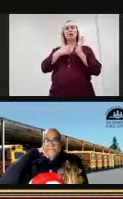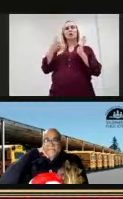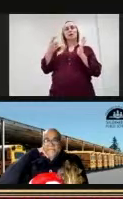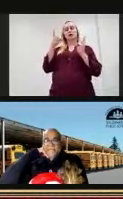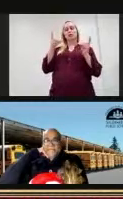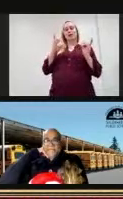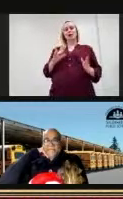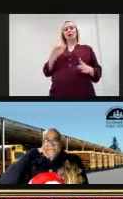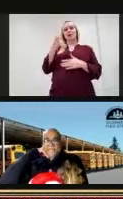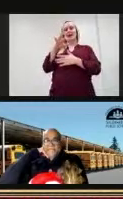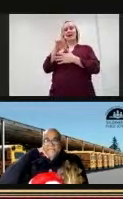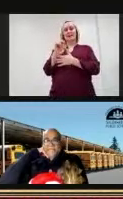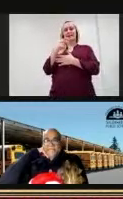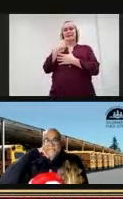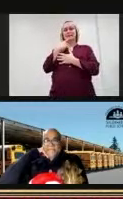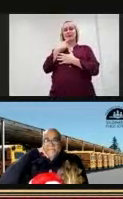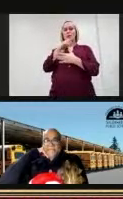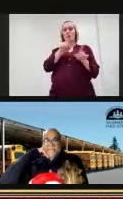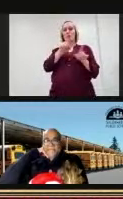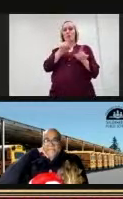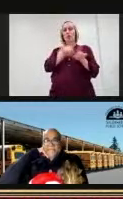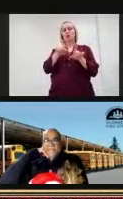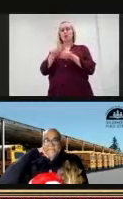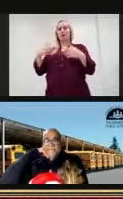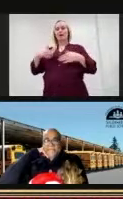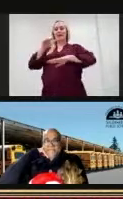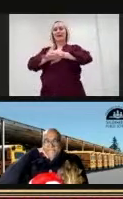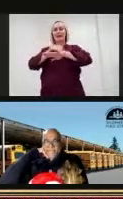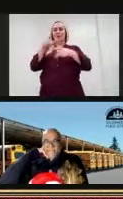also have English language learners